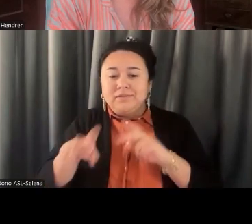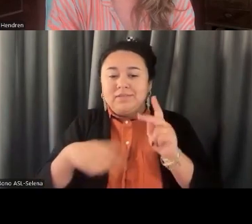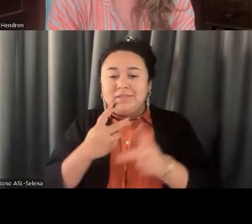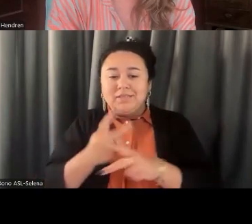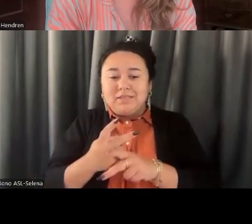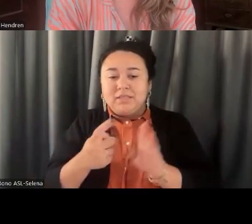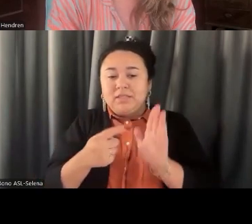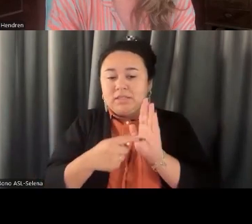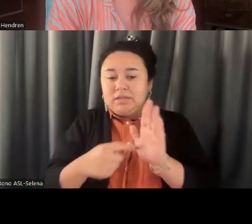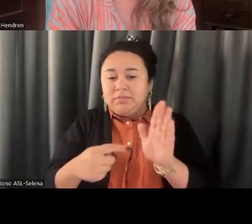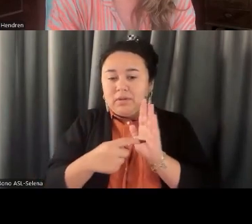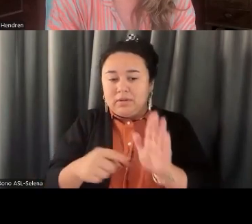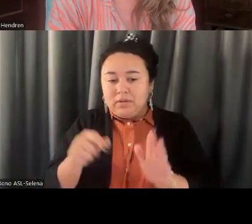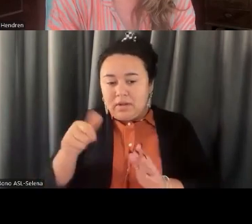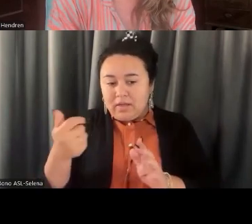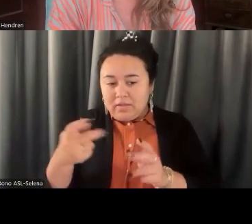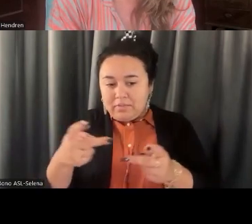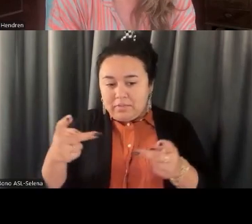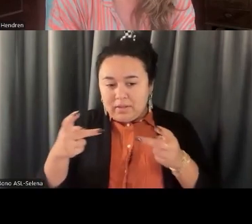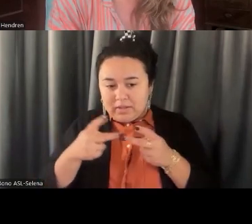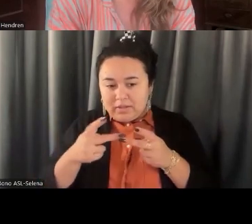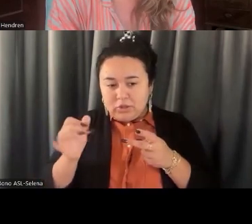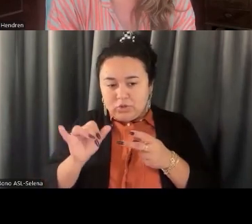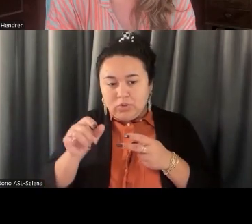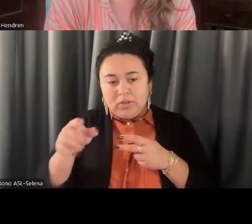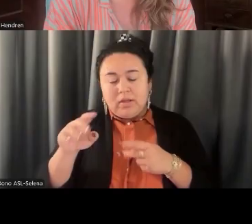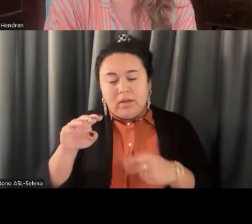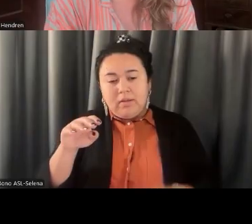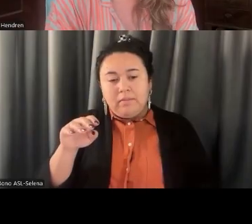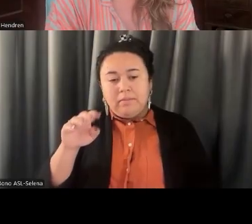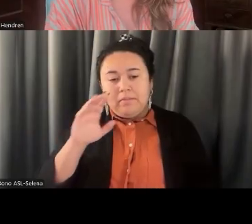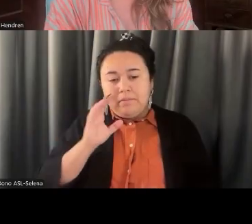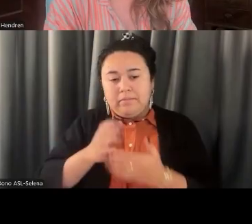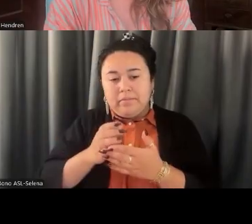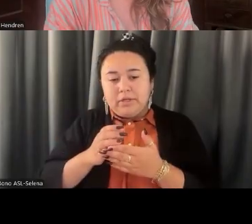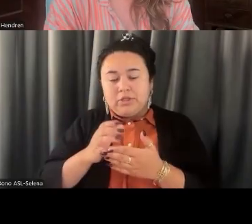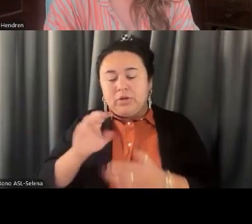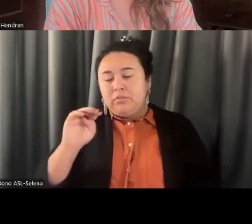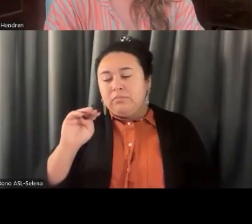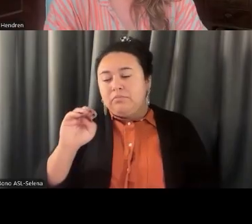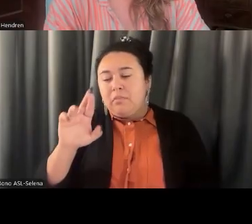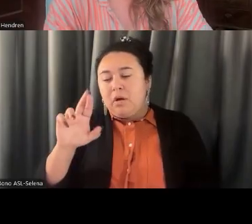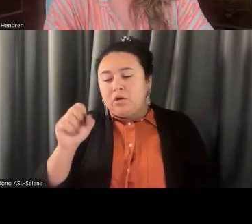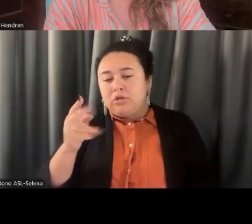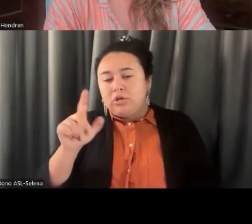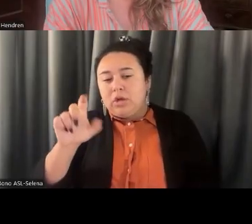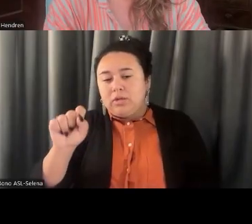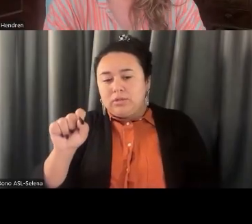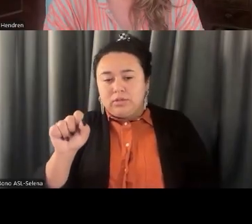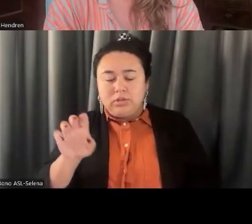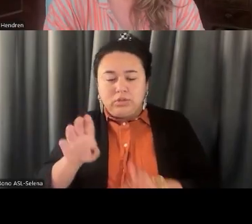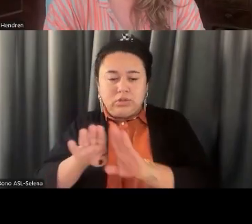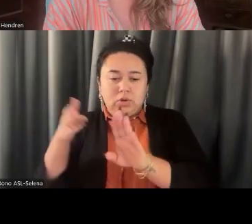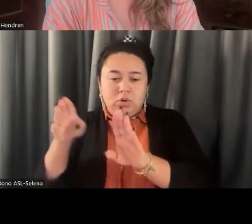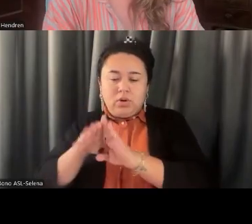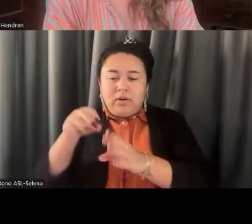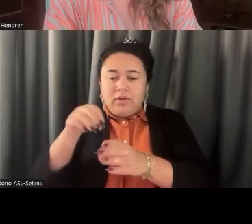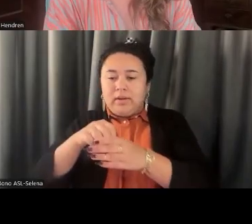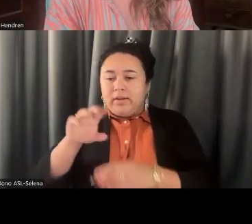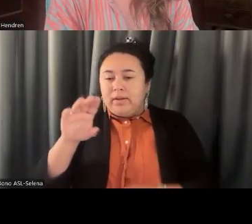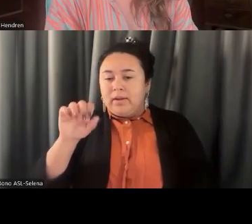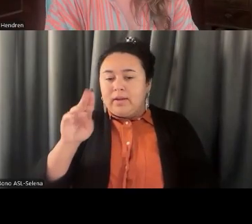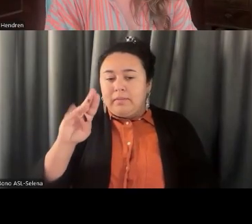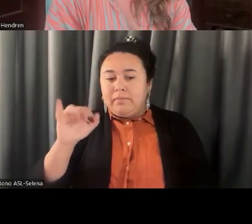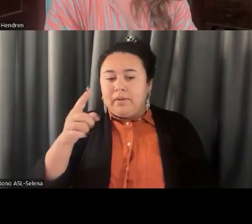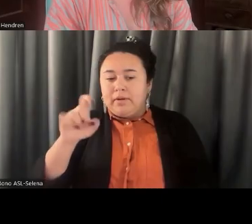differentiated images at other places in the built environment. So this is an image of the door at Marshall's in Cambridge, Mass, where I live, that's got this